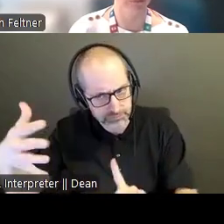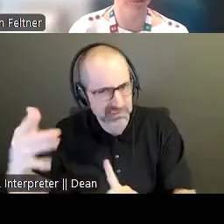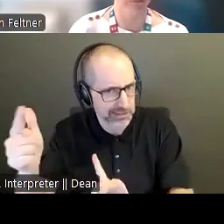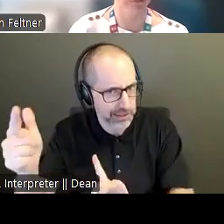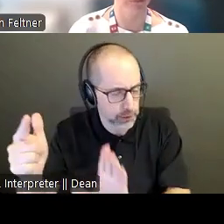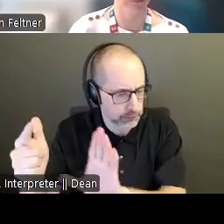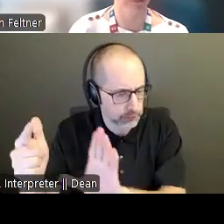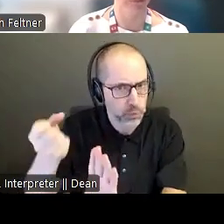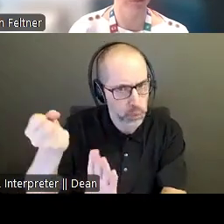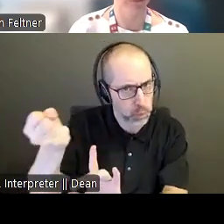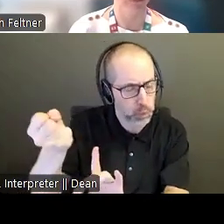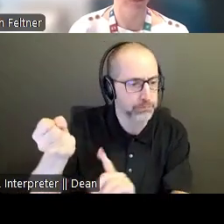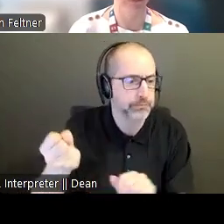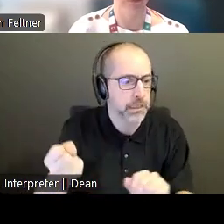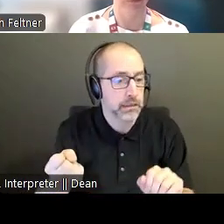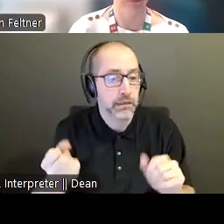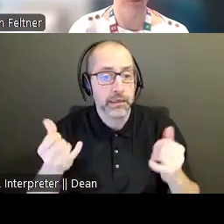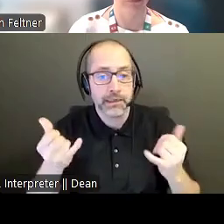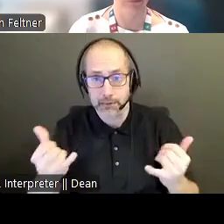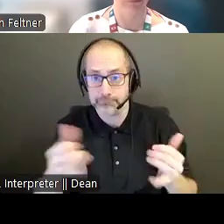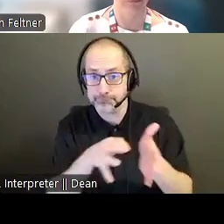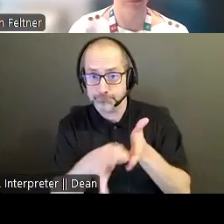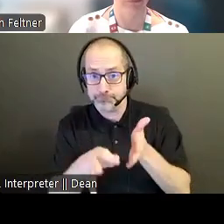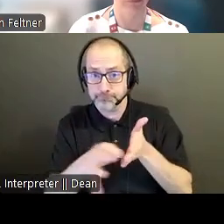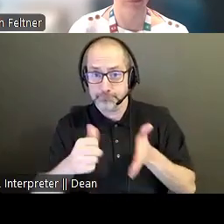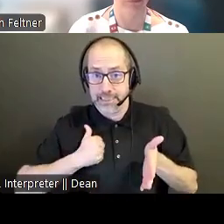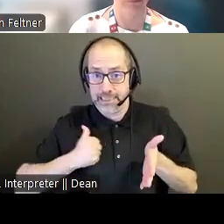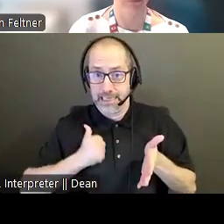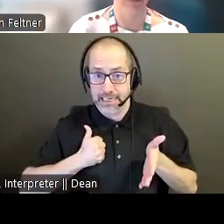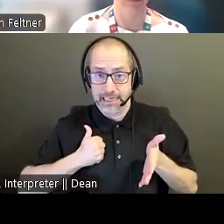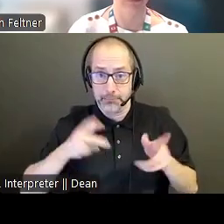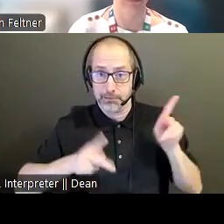So, millions of Canadians experience tinnitus.